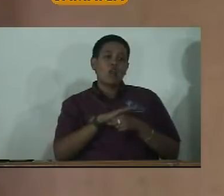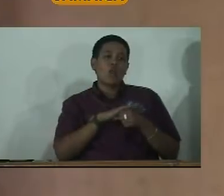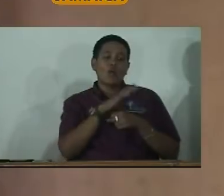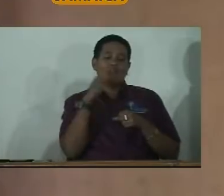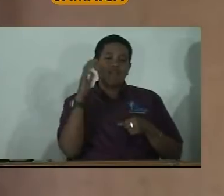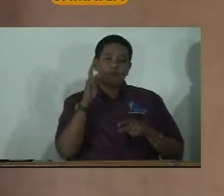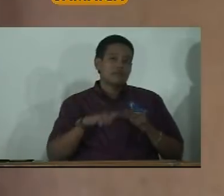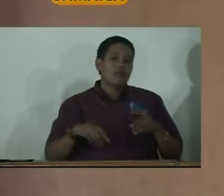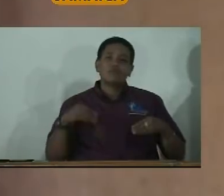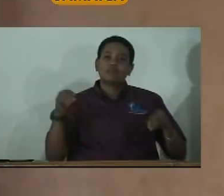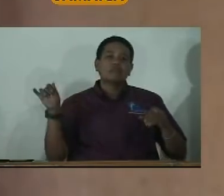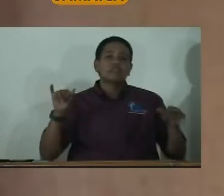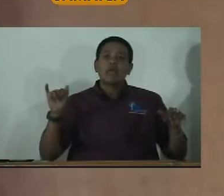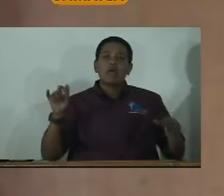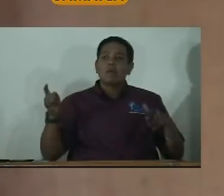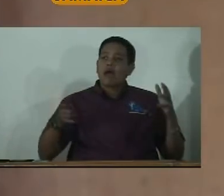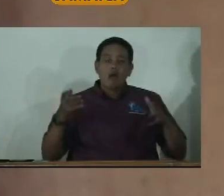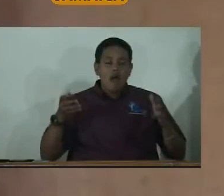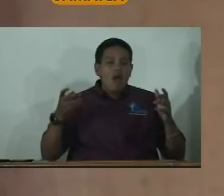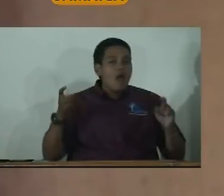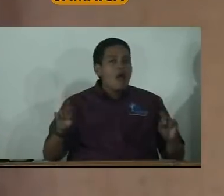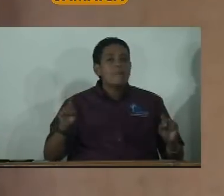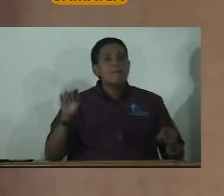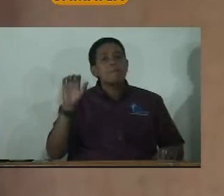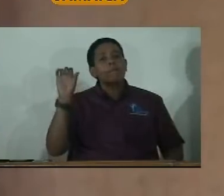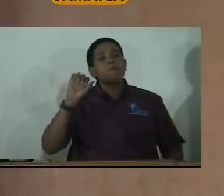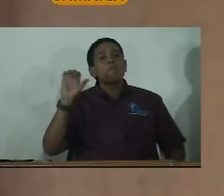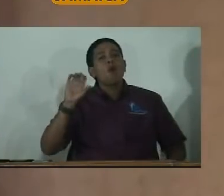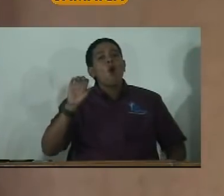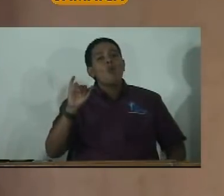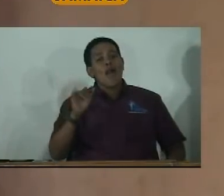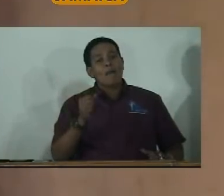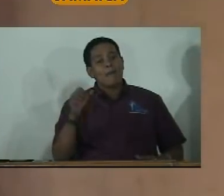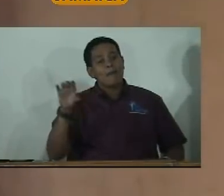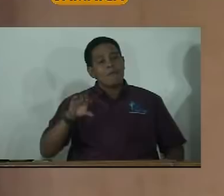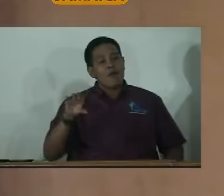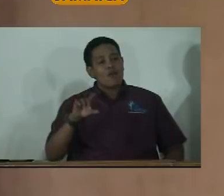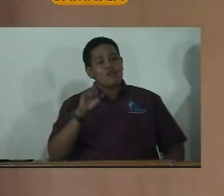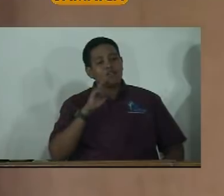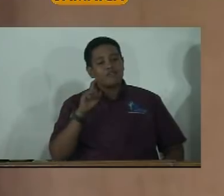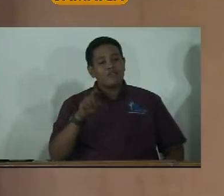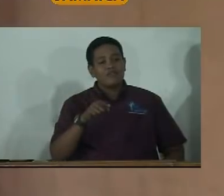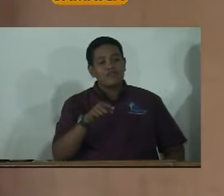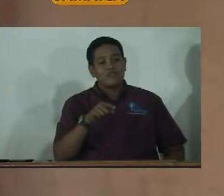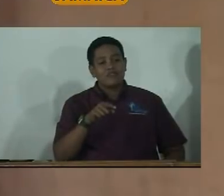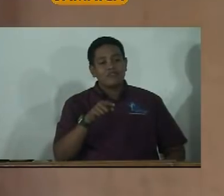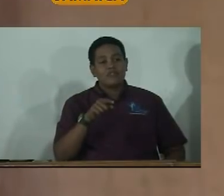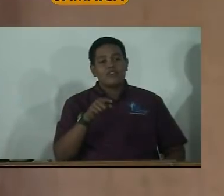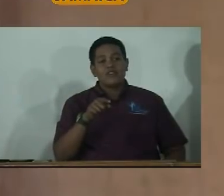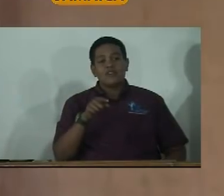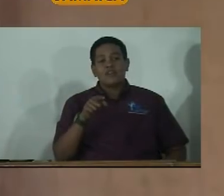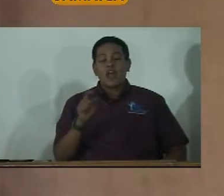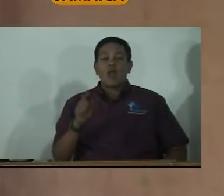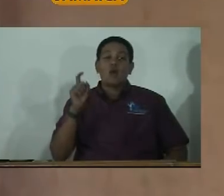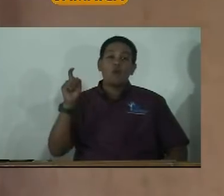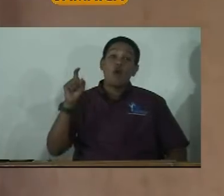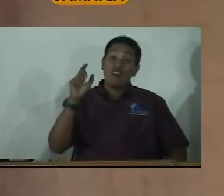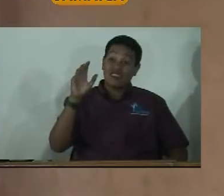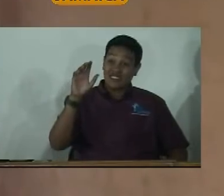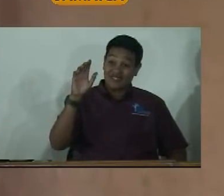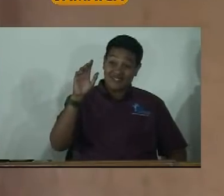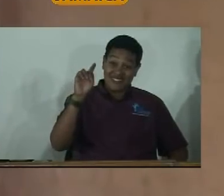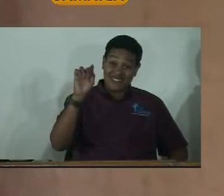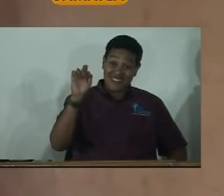could sell. And even though there was an award of a countervailing tariff by the